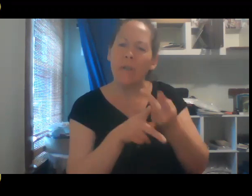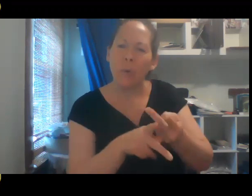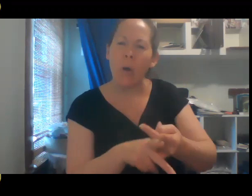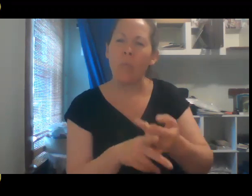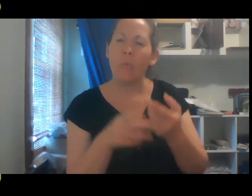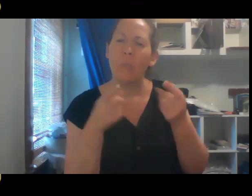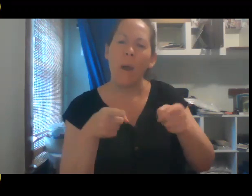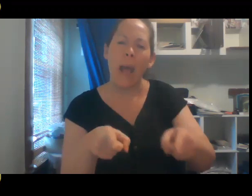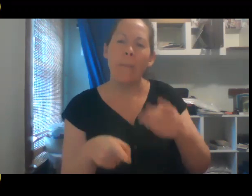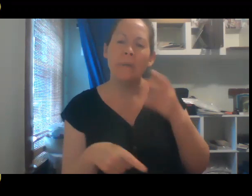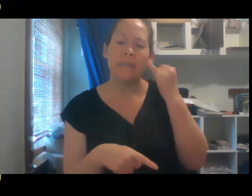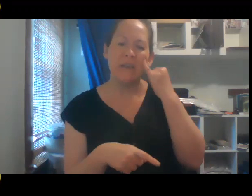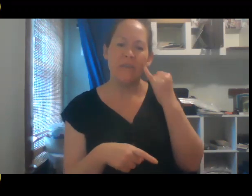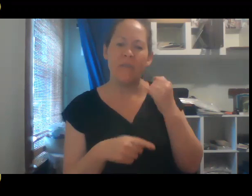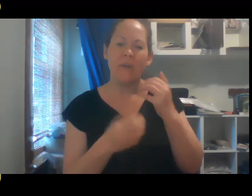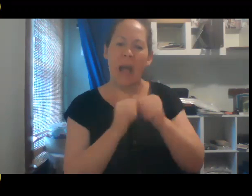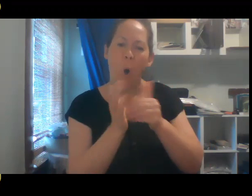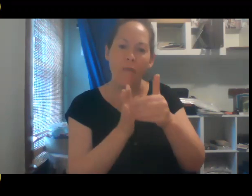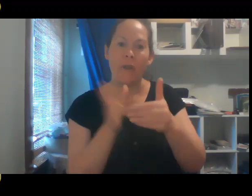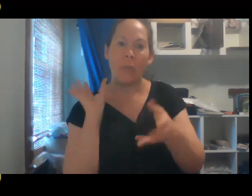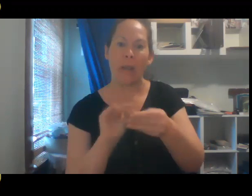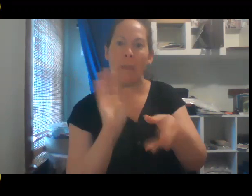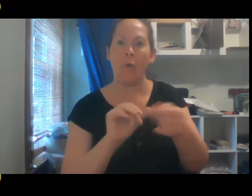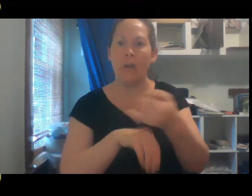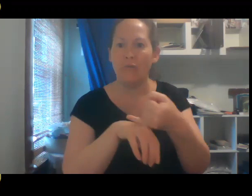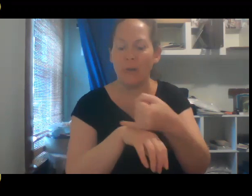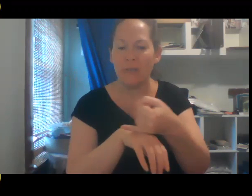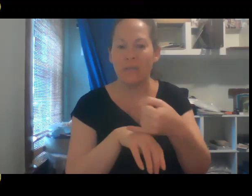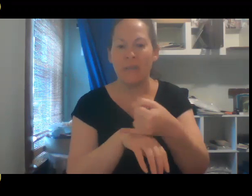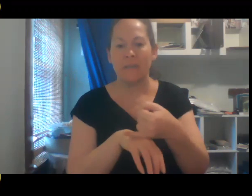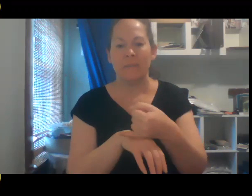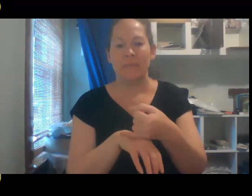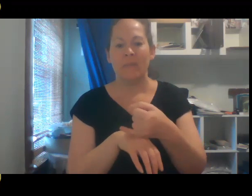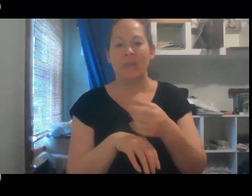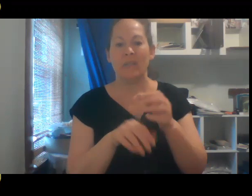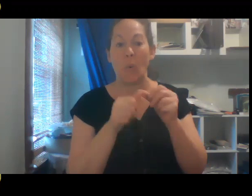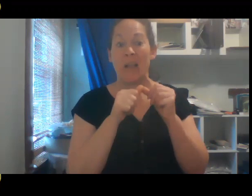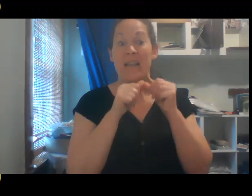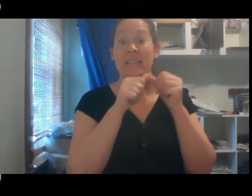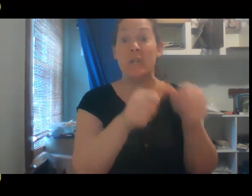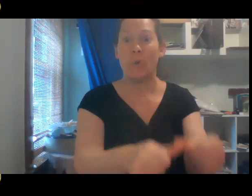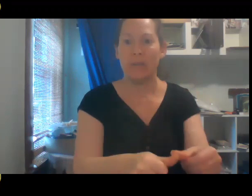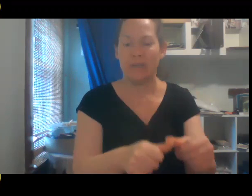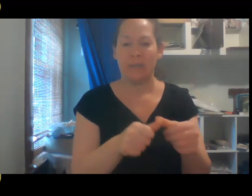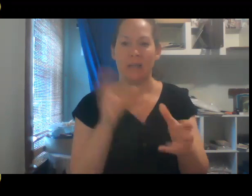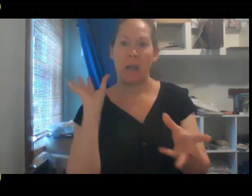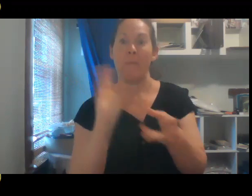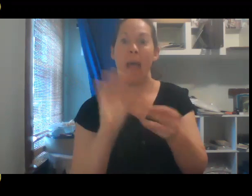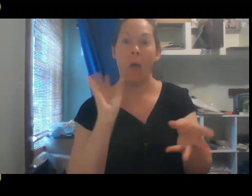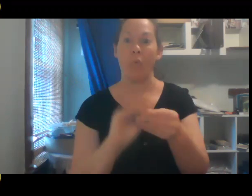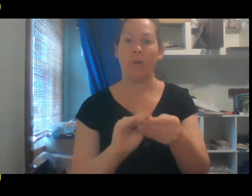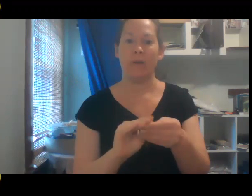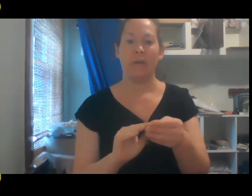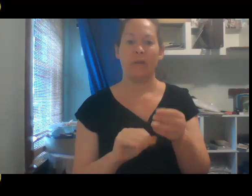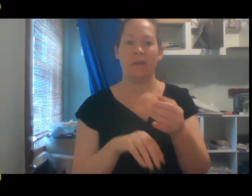kept approaching interest over and over again. And so you'll see for continuous interest problems,